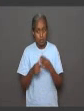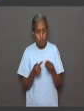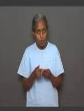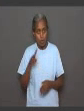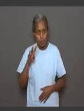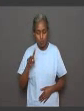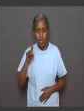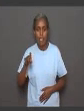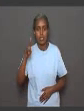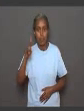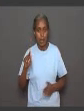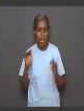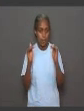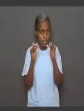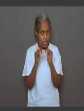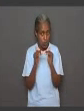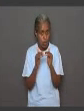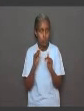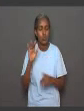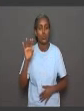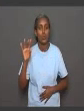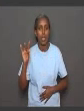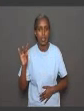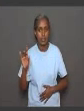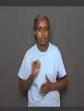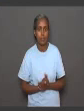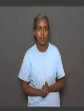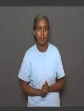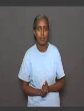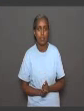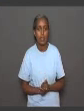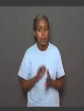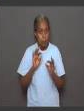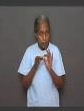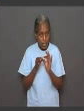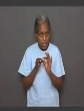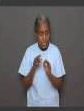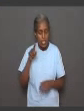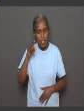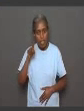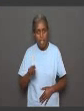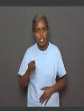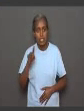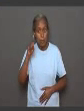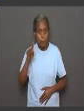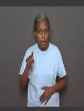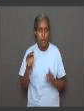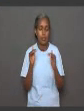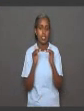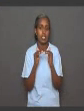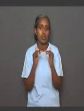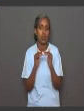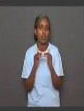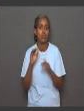So 2x prime is equal to 8, meaning that x